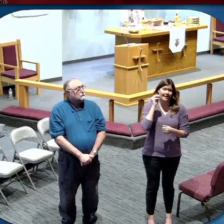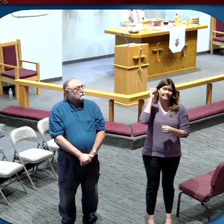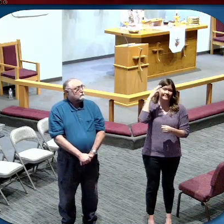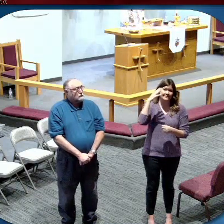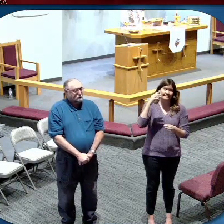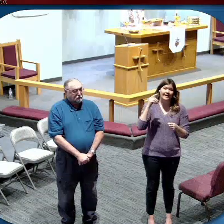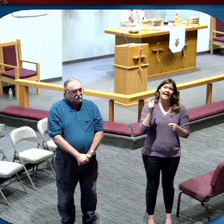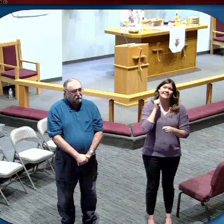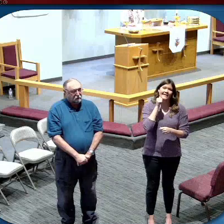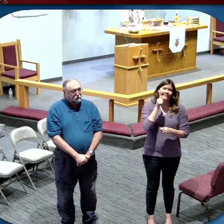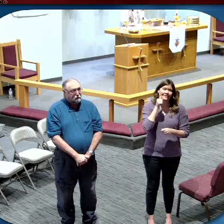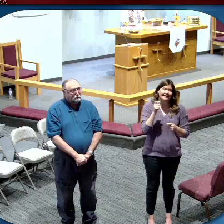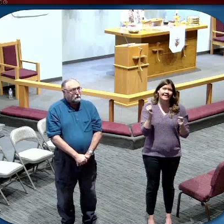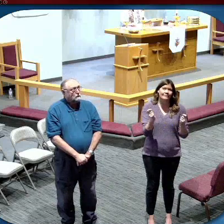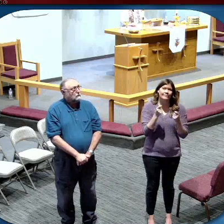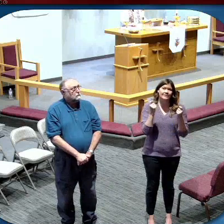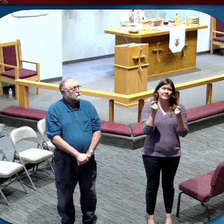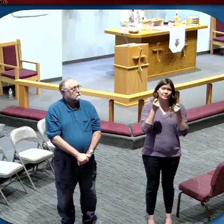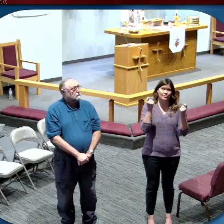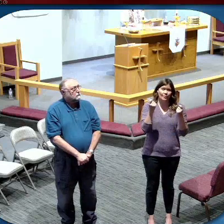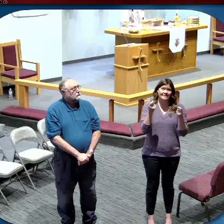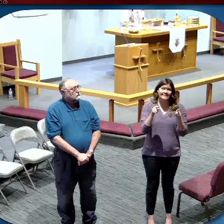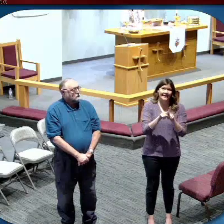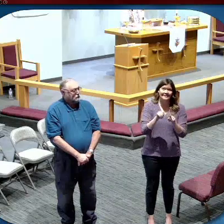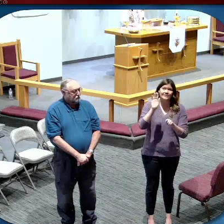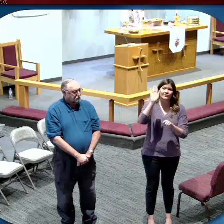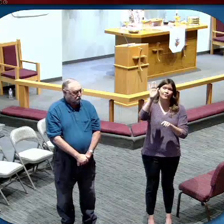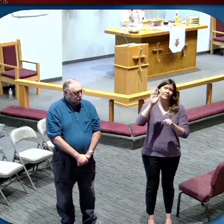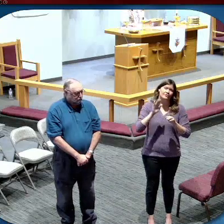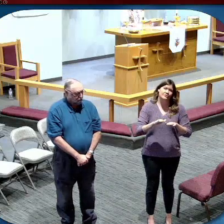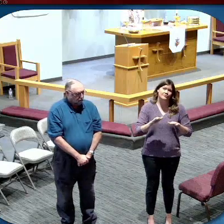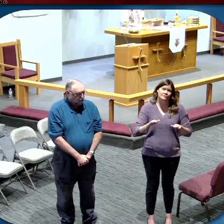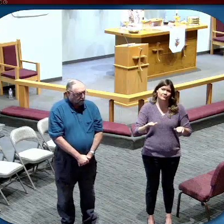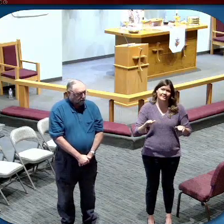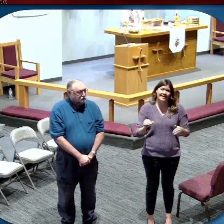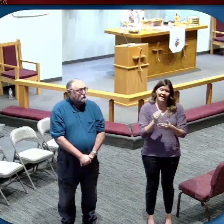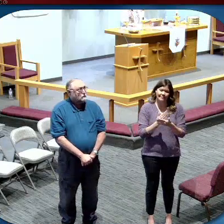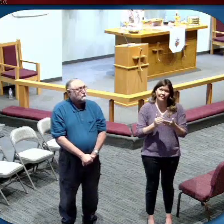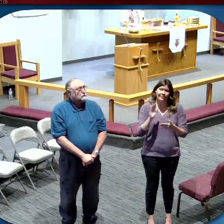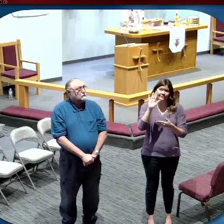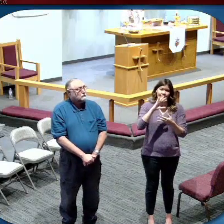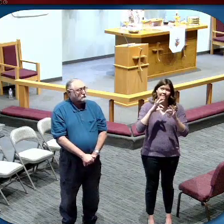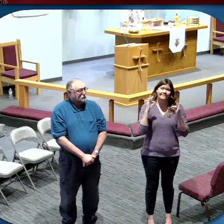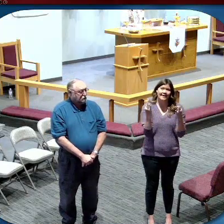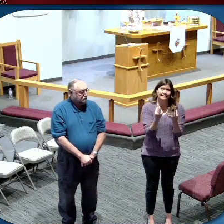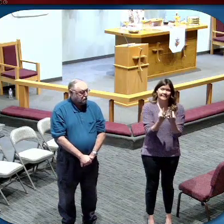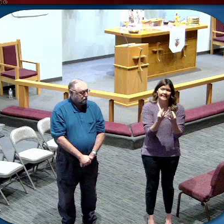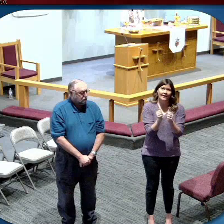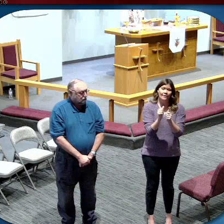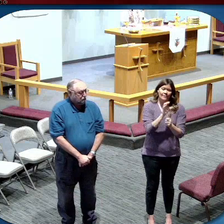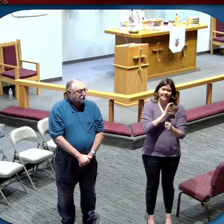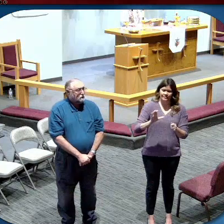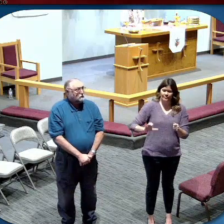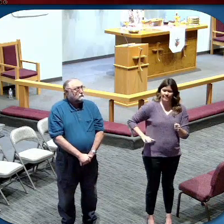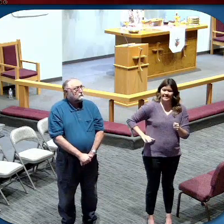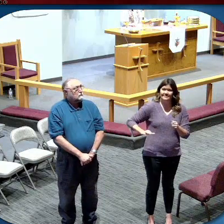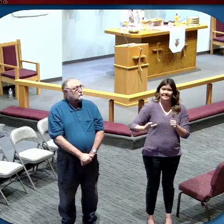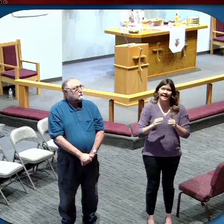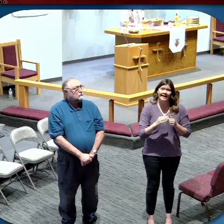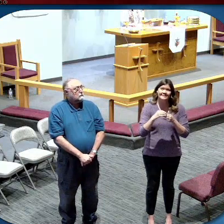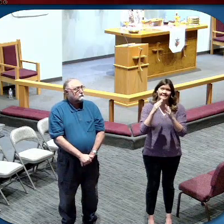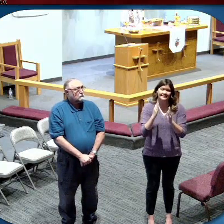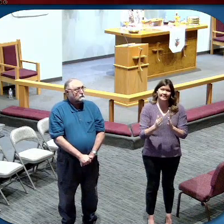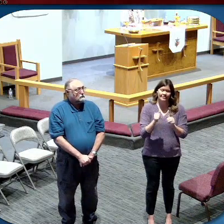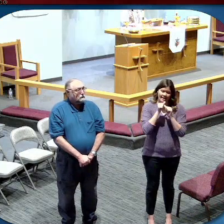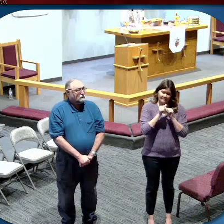daily rejoice in our identity as your own children and part of your family. With Christ as the head,